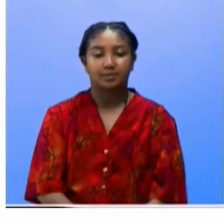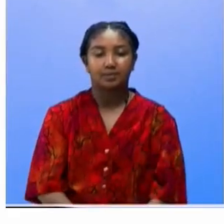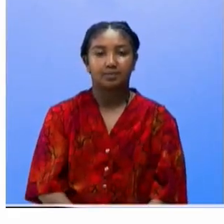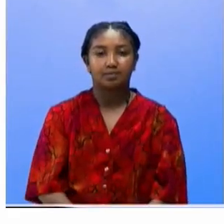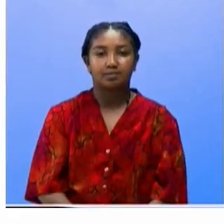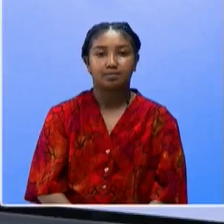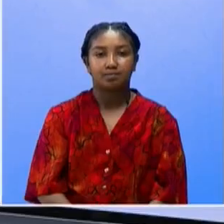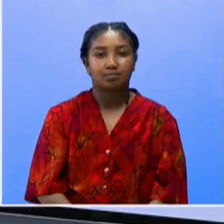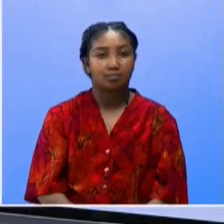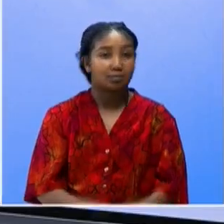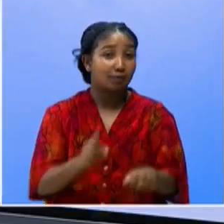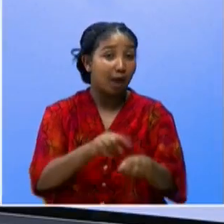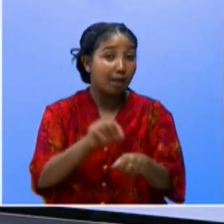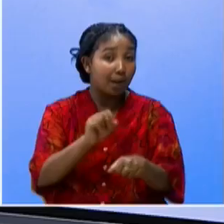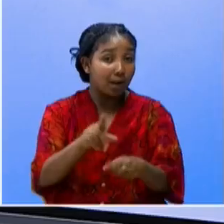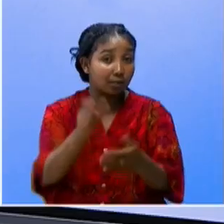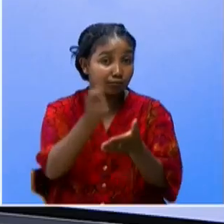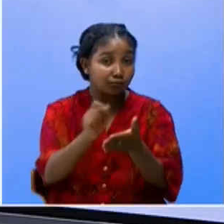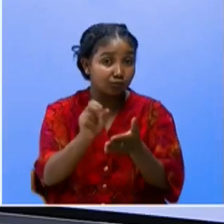Right, please, you don't have time.